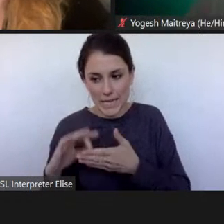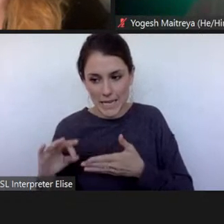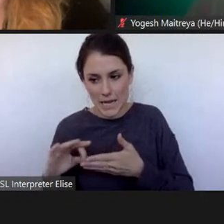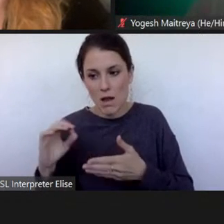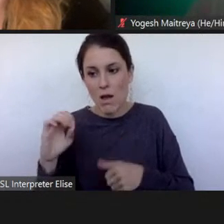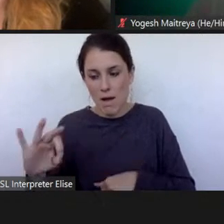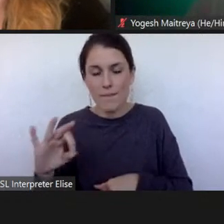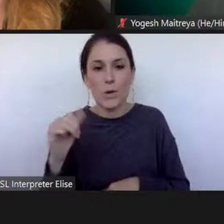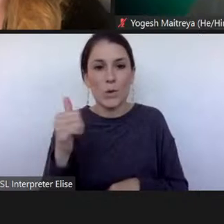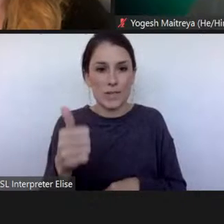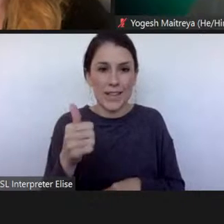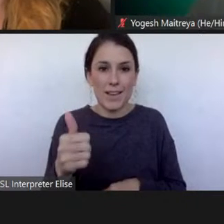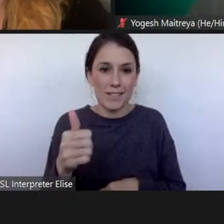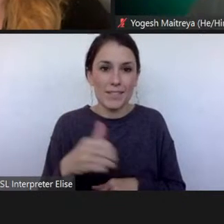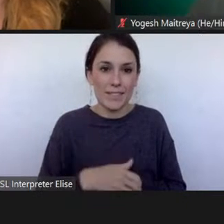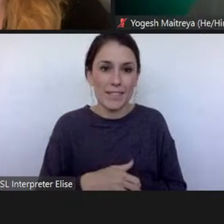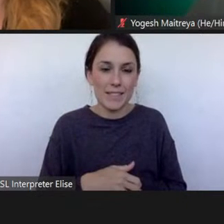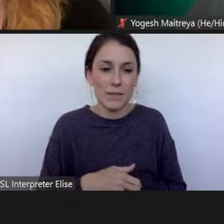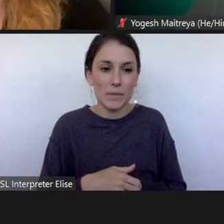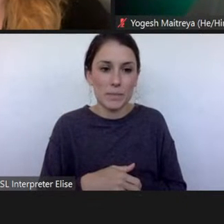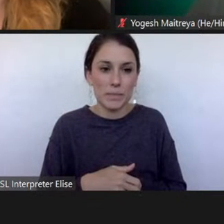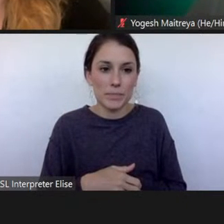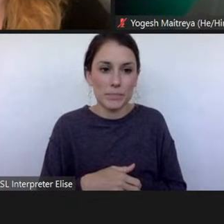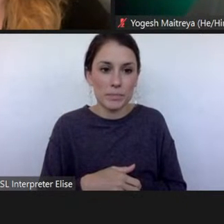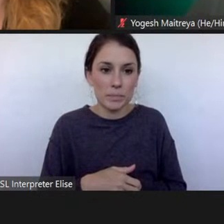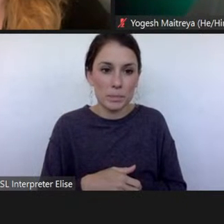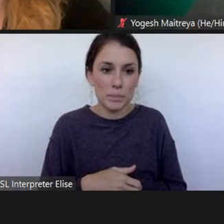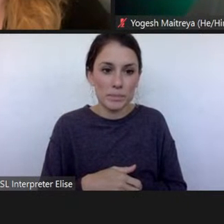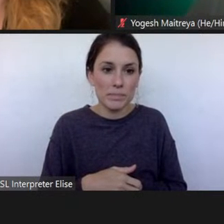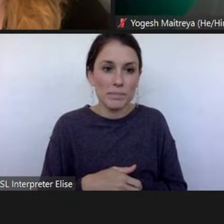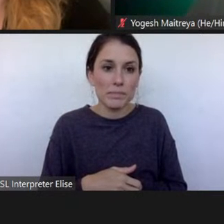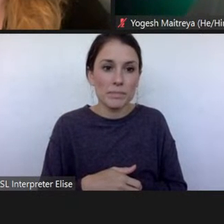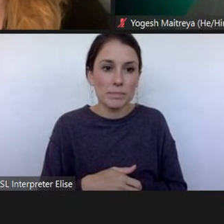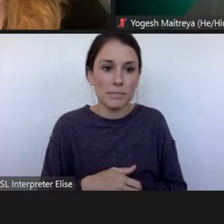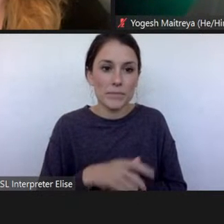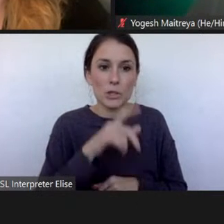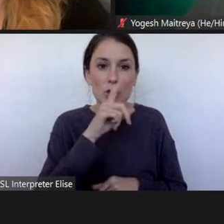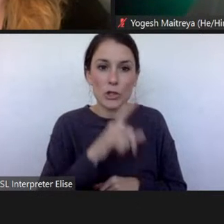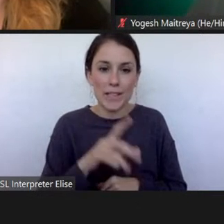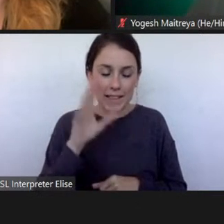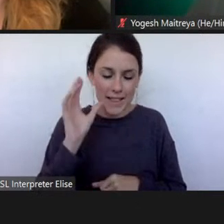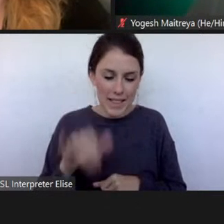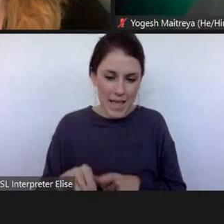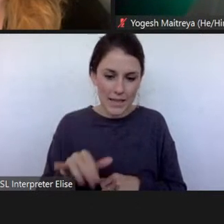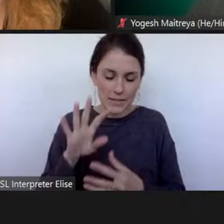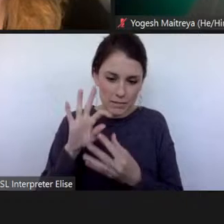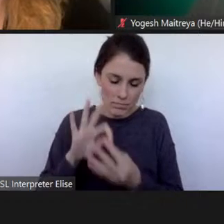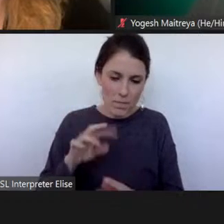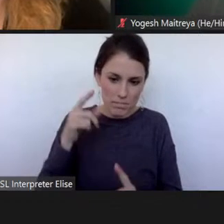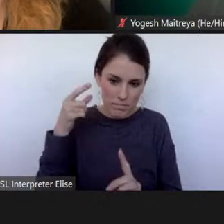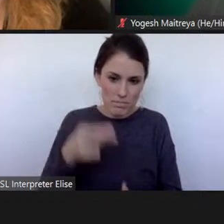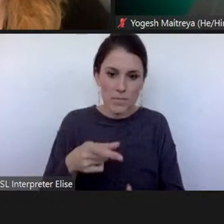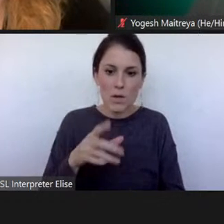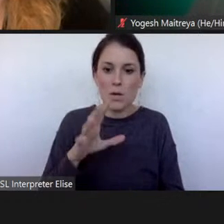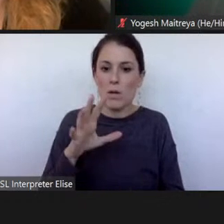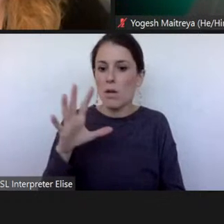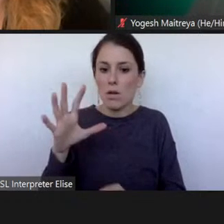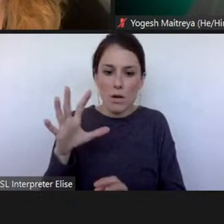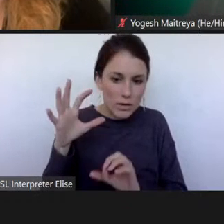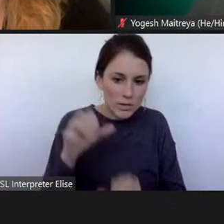right? Rooted in the domination of colonialism, of patriarchy,